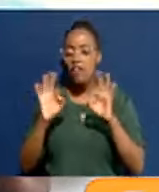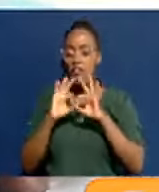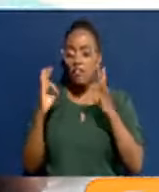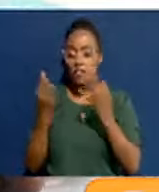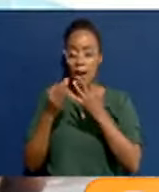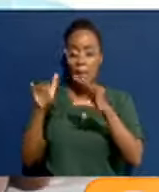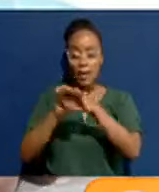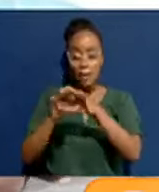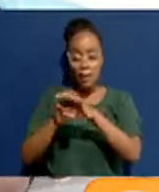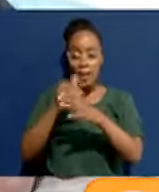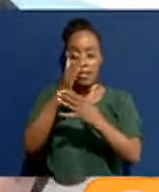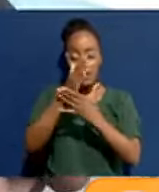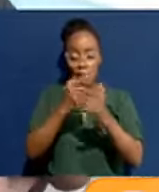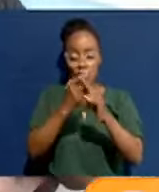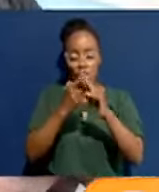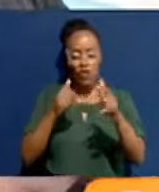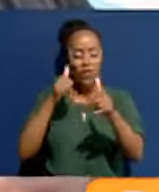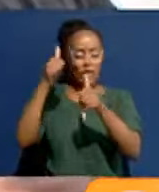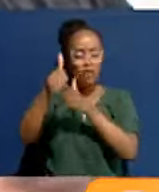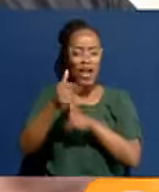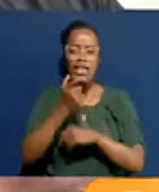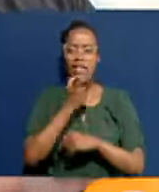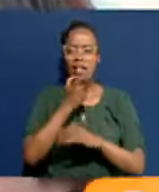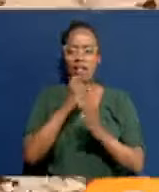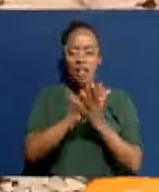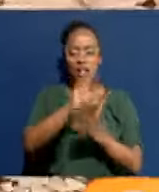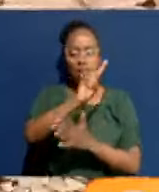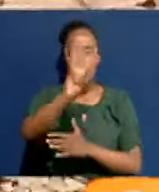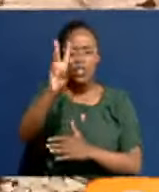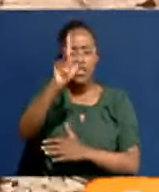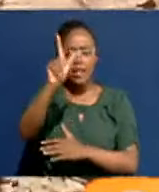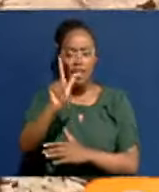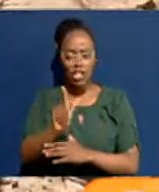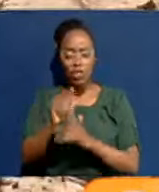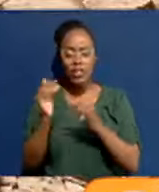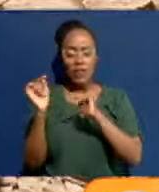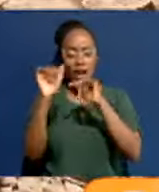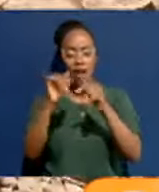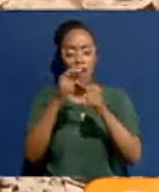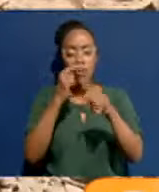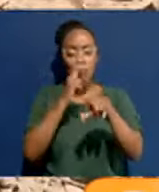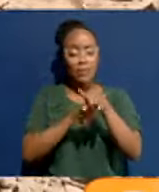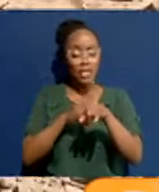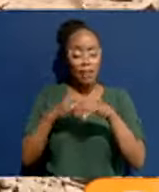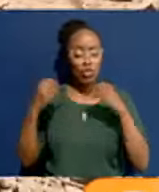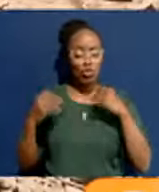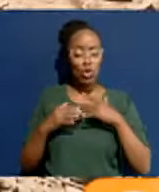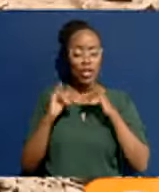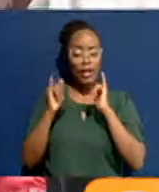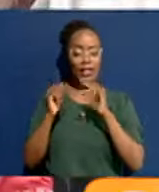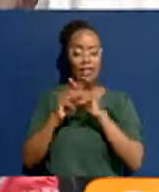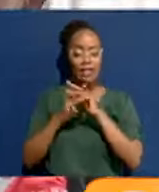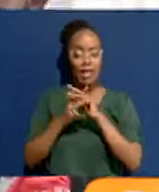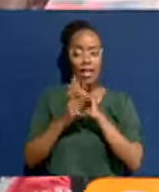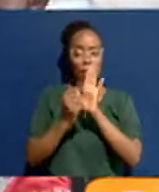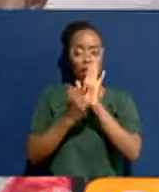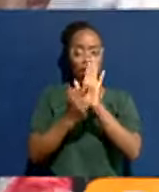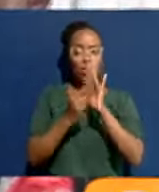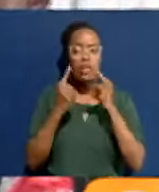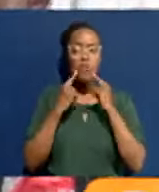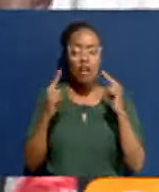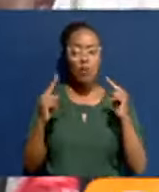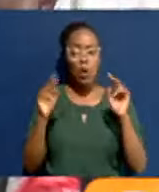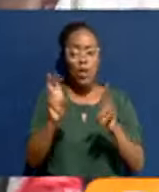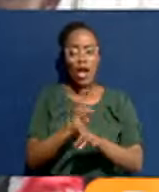families, some coming from as far as Nyanza and Western regions, have been here since the shocking news started unraveling. Nimekuja